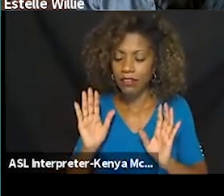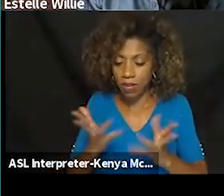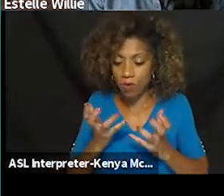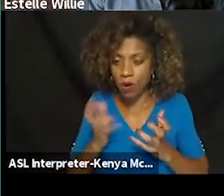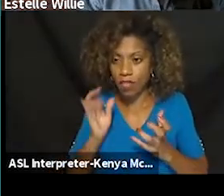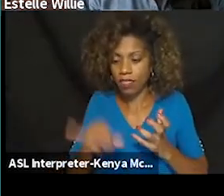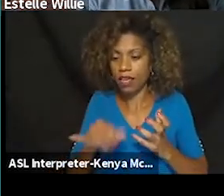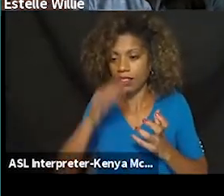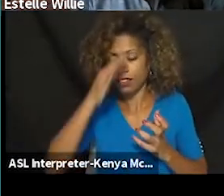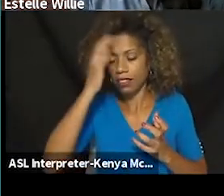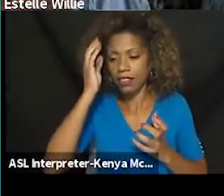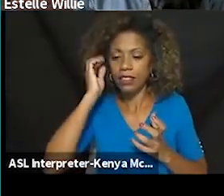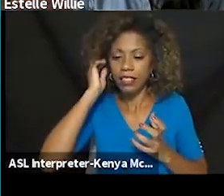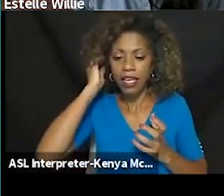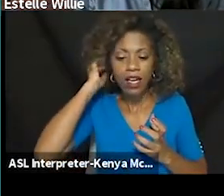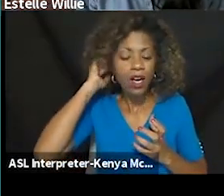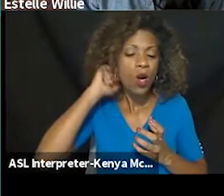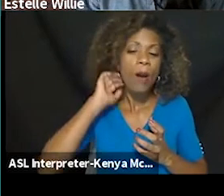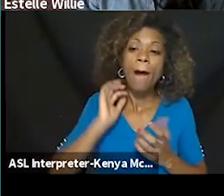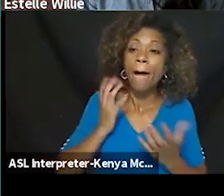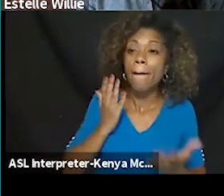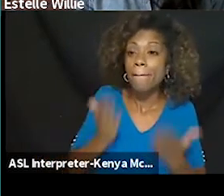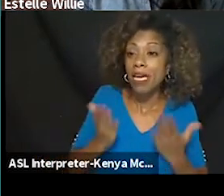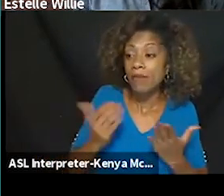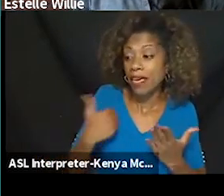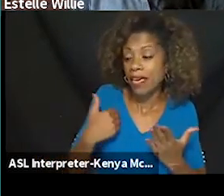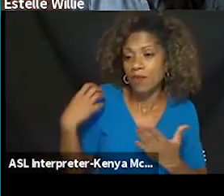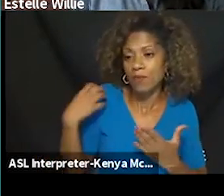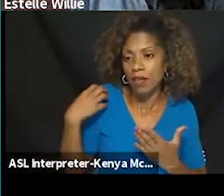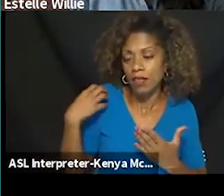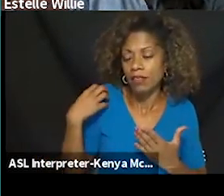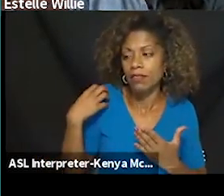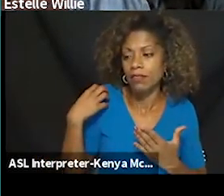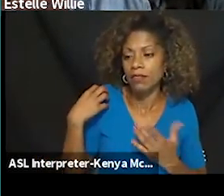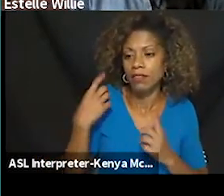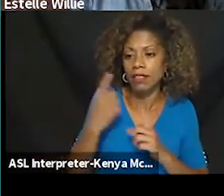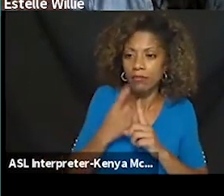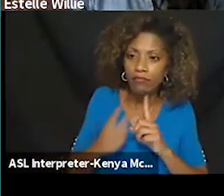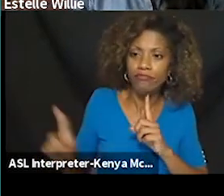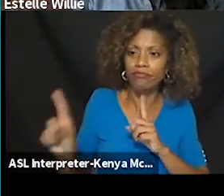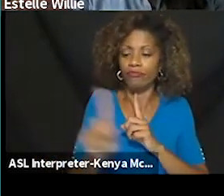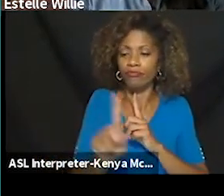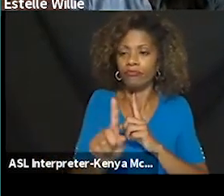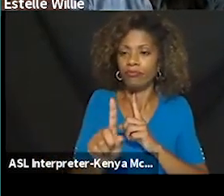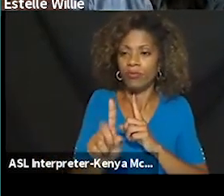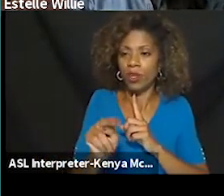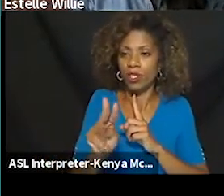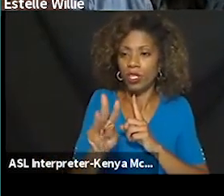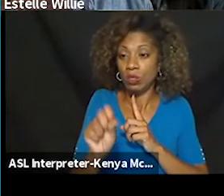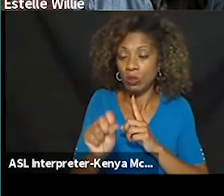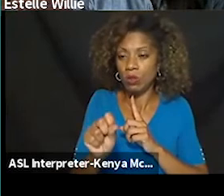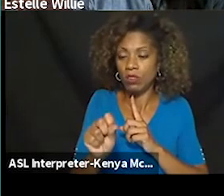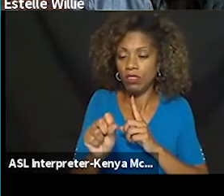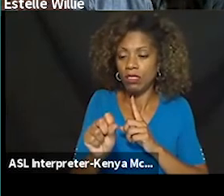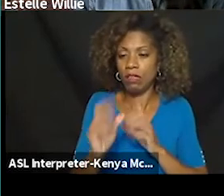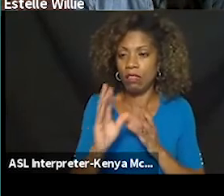might have bosses who, were on the media using, talking about things in ways that might